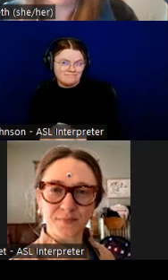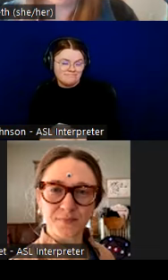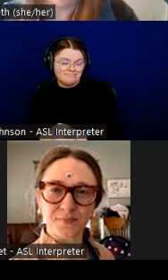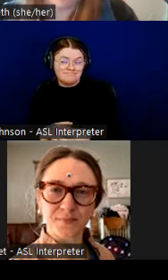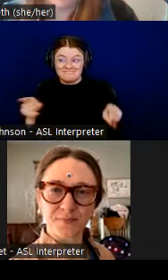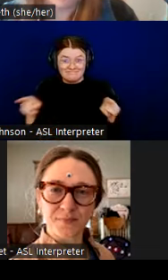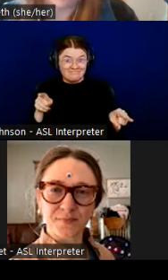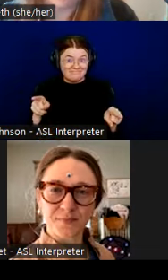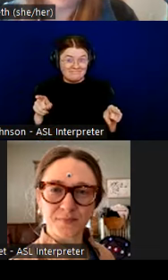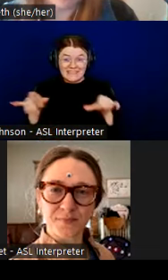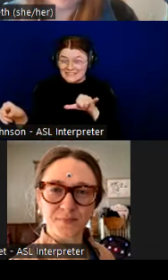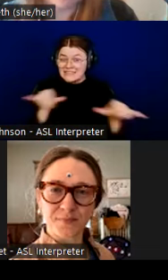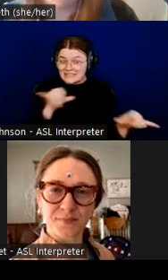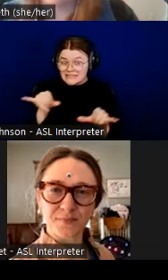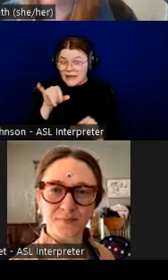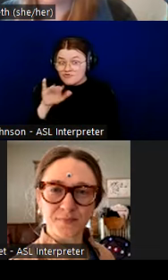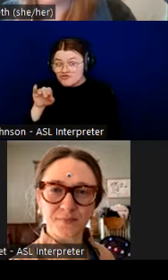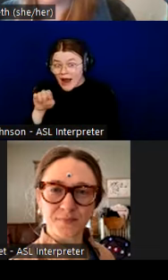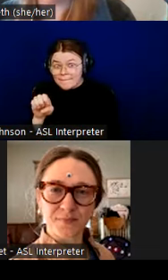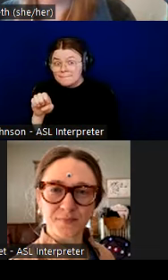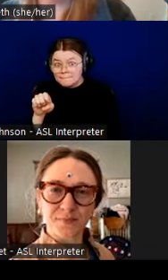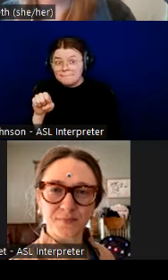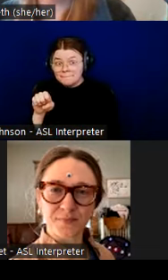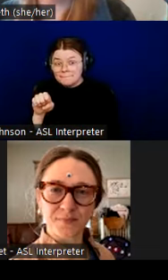almost 3 times as long of a prison sentence.